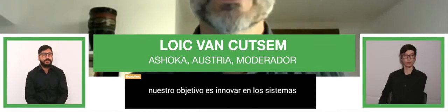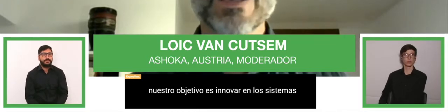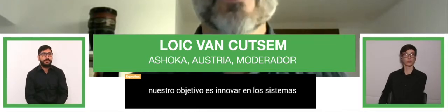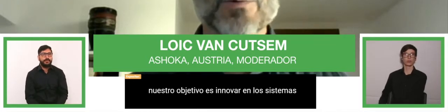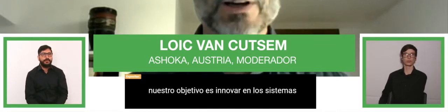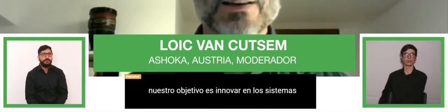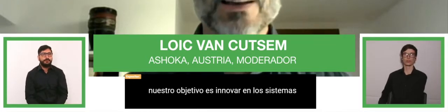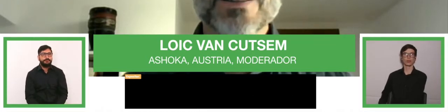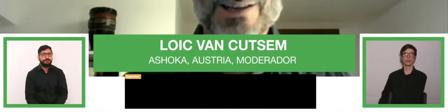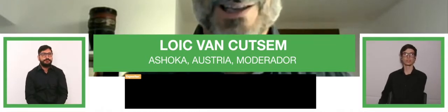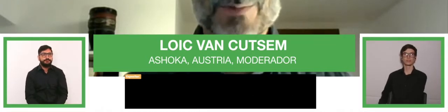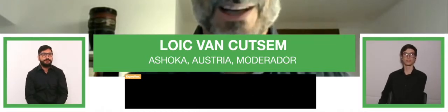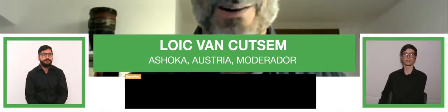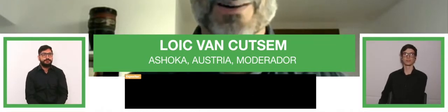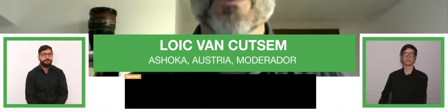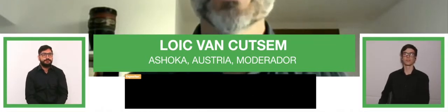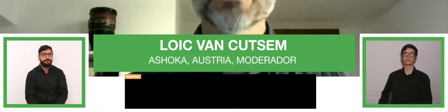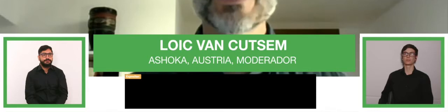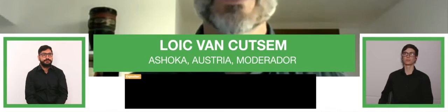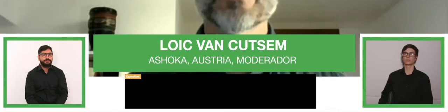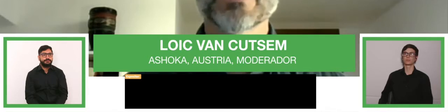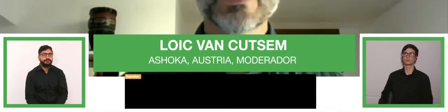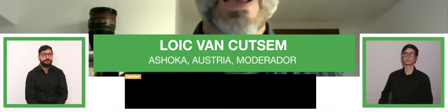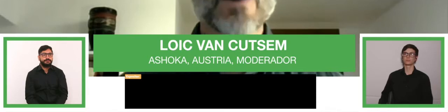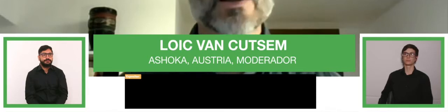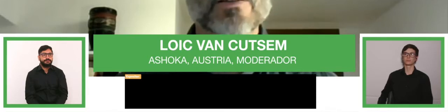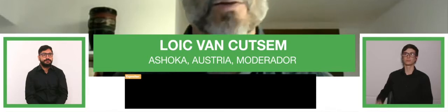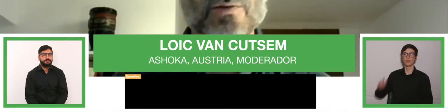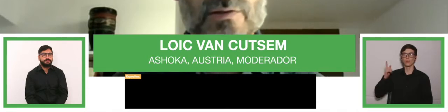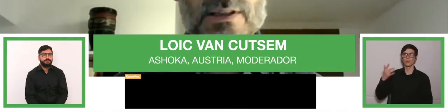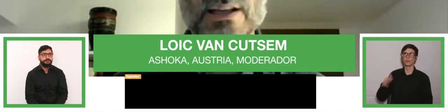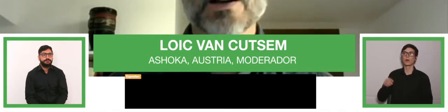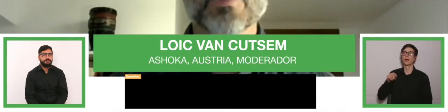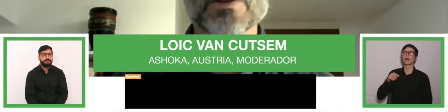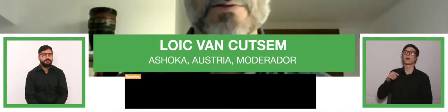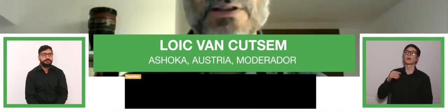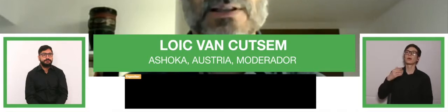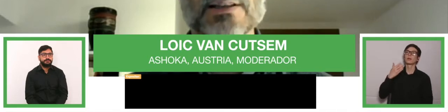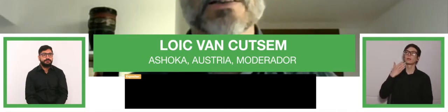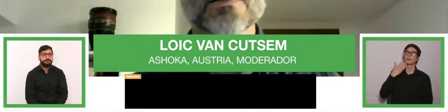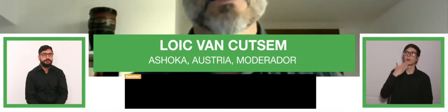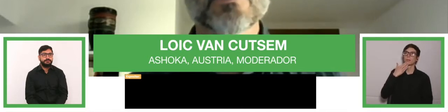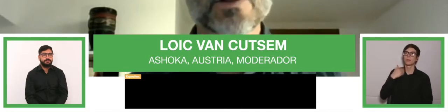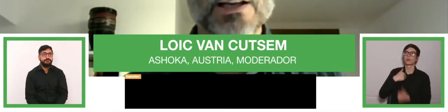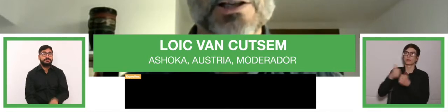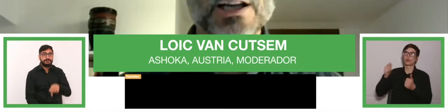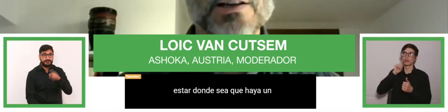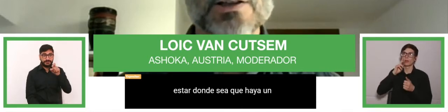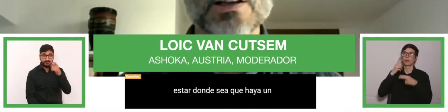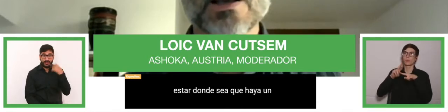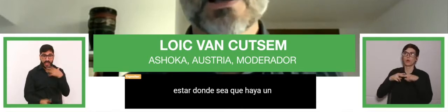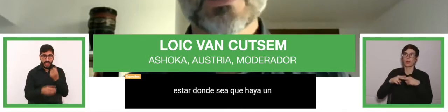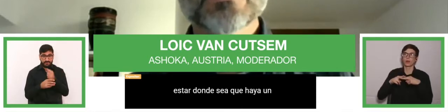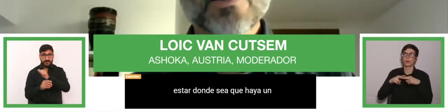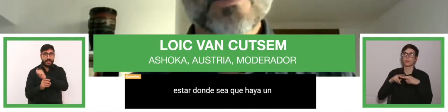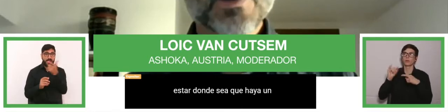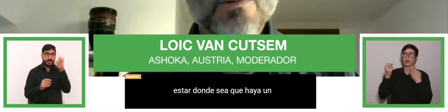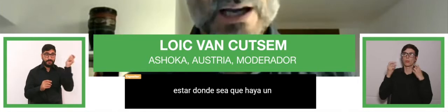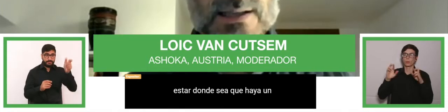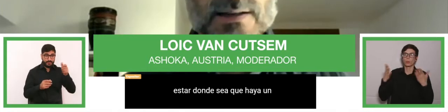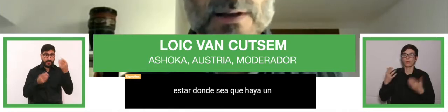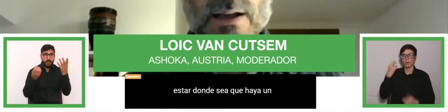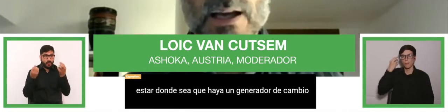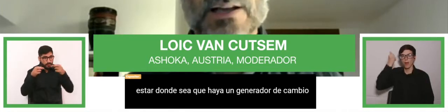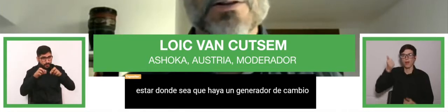I repeat, everyone is a change maker. We believe having the tools and opportunities to create change is a